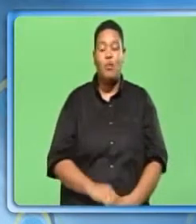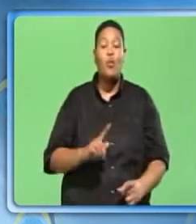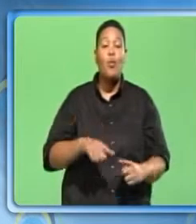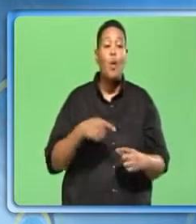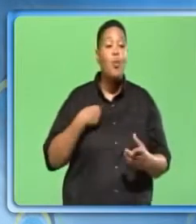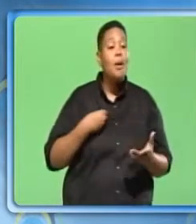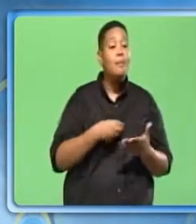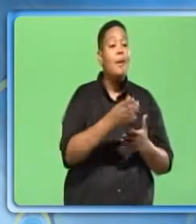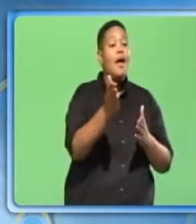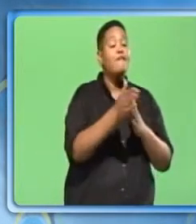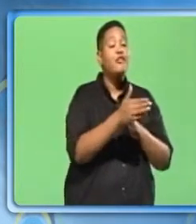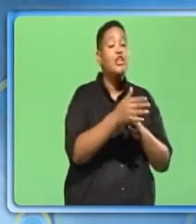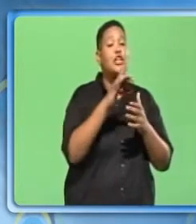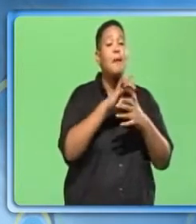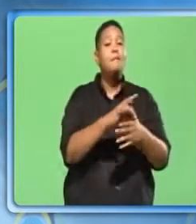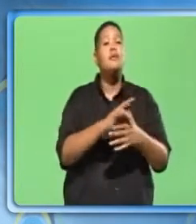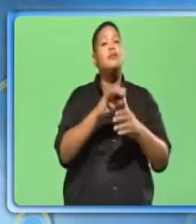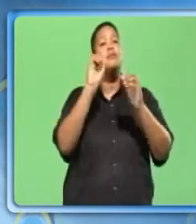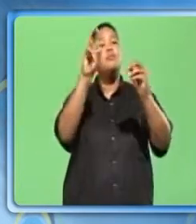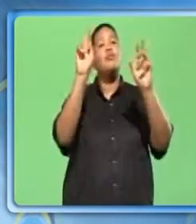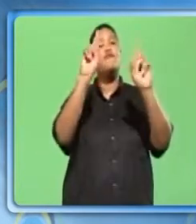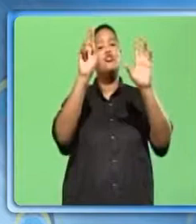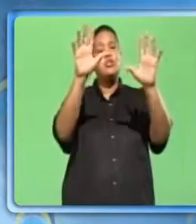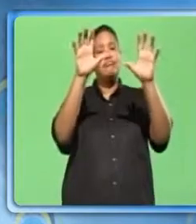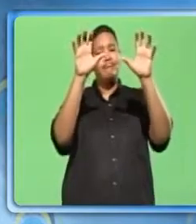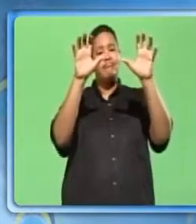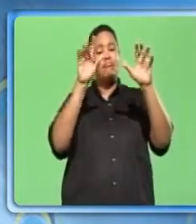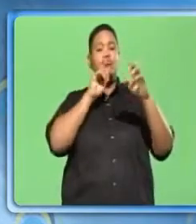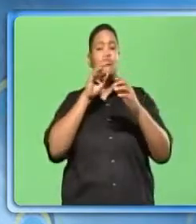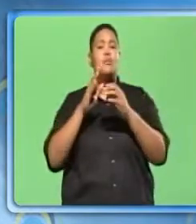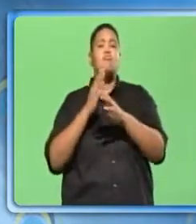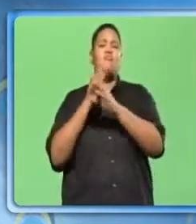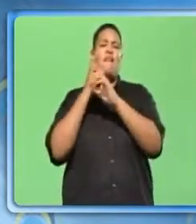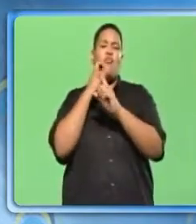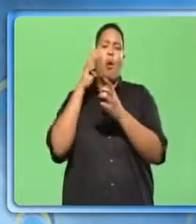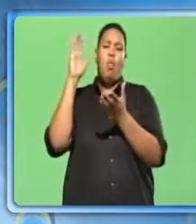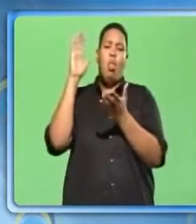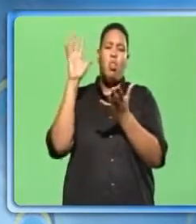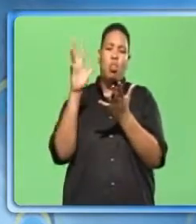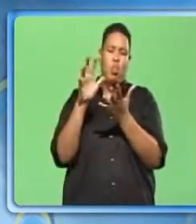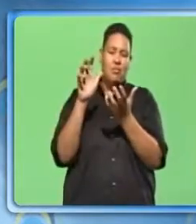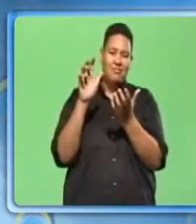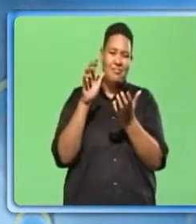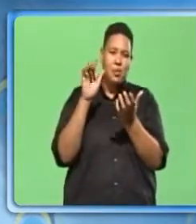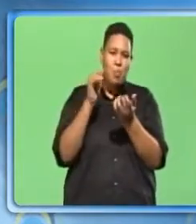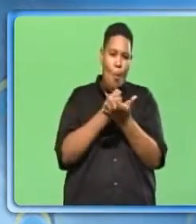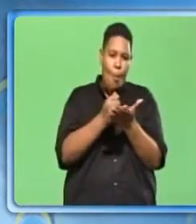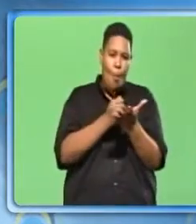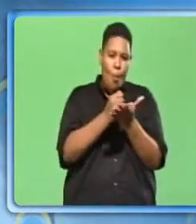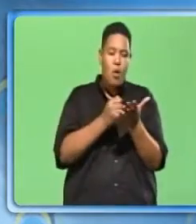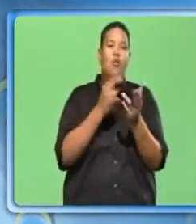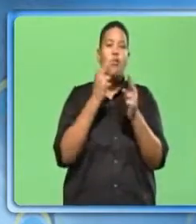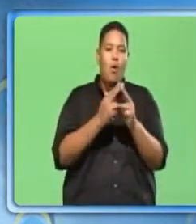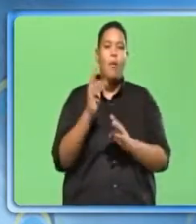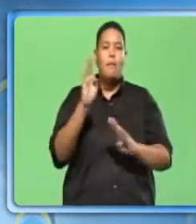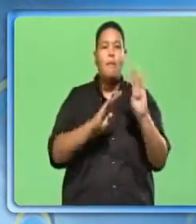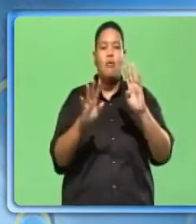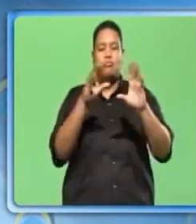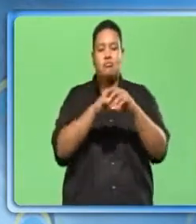When we place fish and meat products in the refrigerator to prevent them from decomposing, that's biology in action